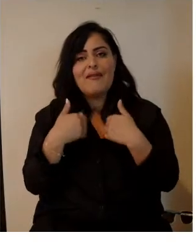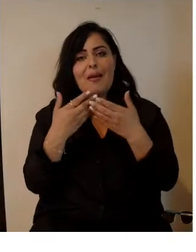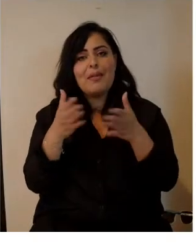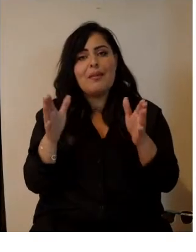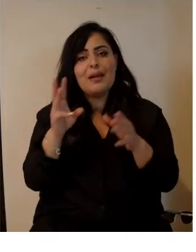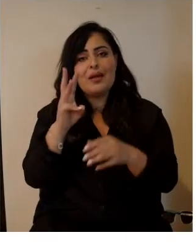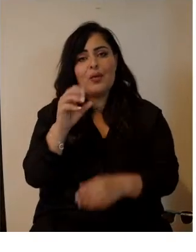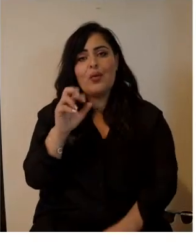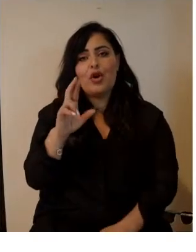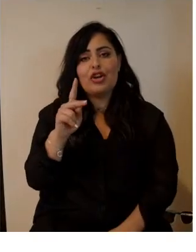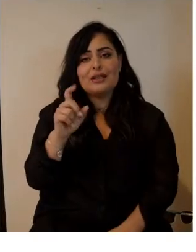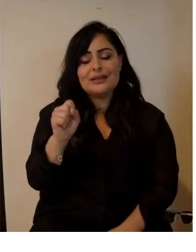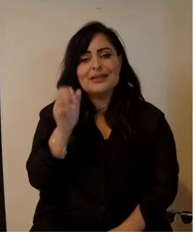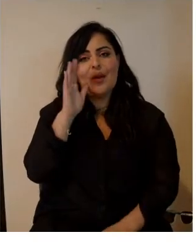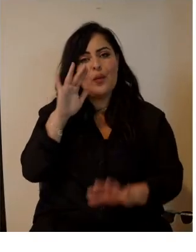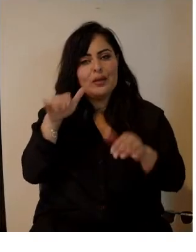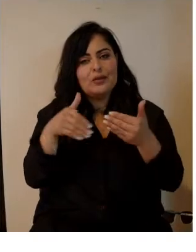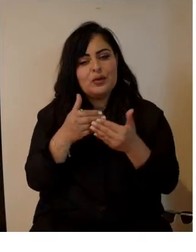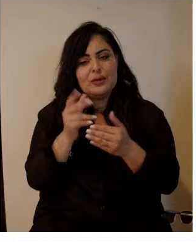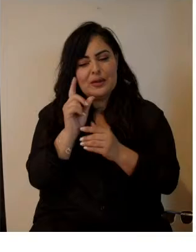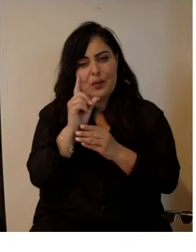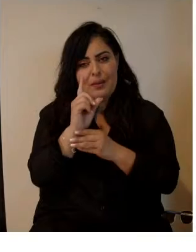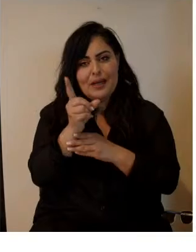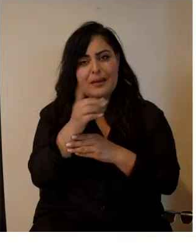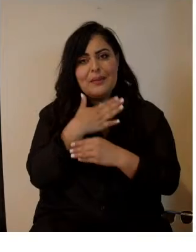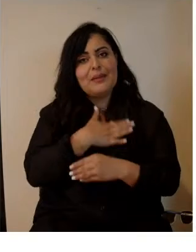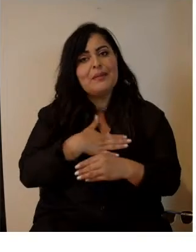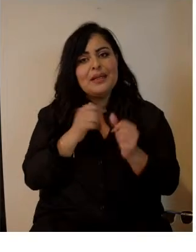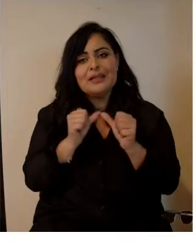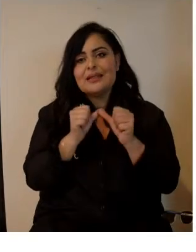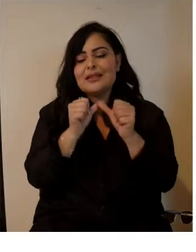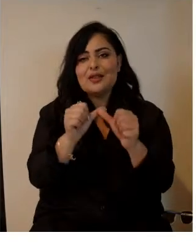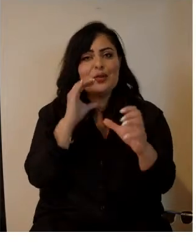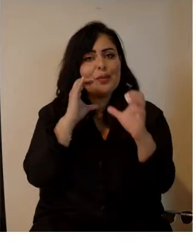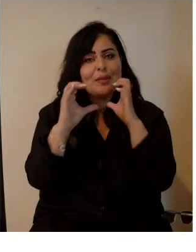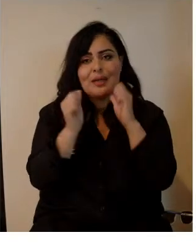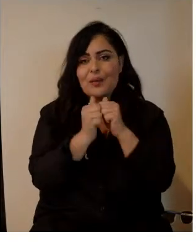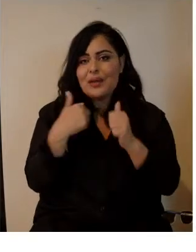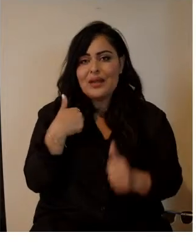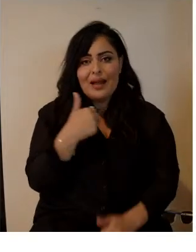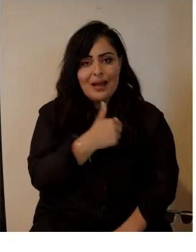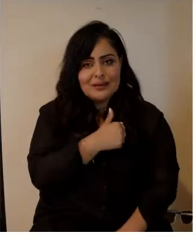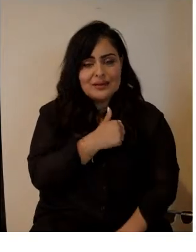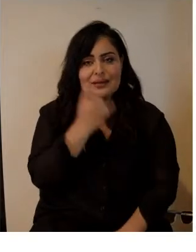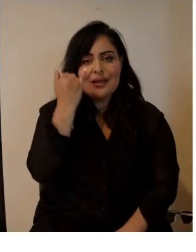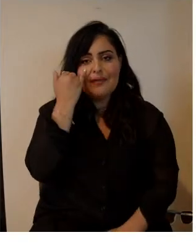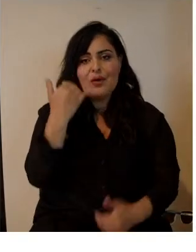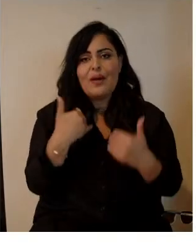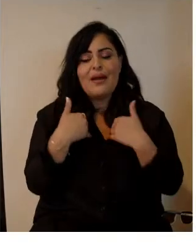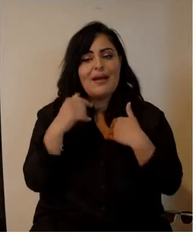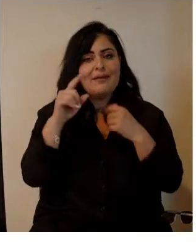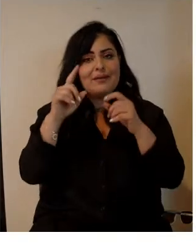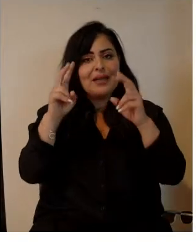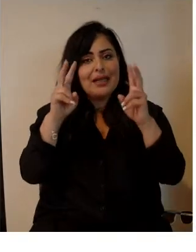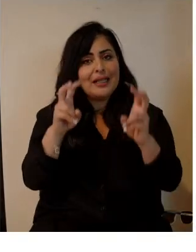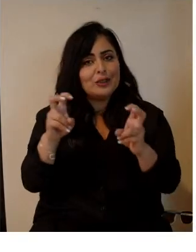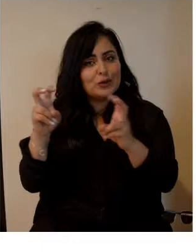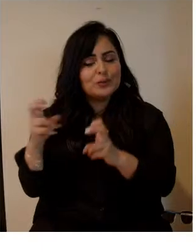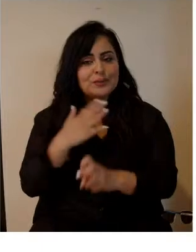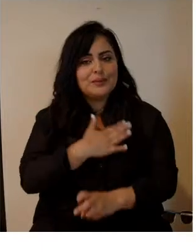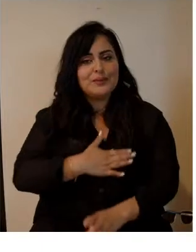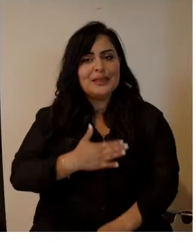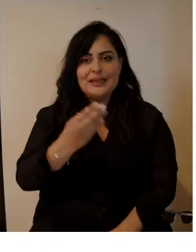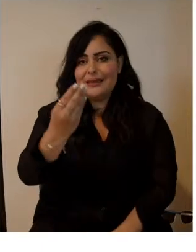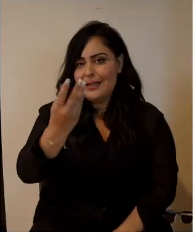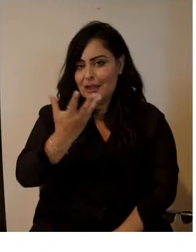debris removal. They'll be introduced in a minute. But please continue to communicate with us. If there are issues, let us know. I